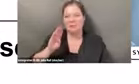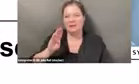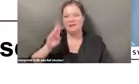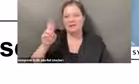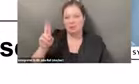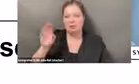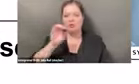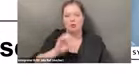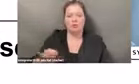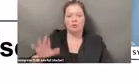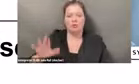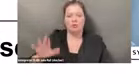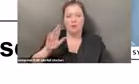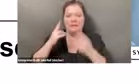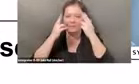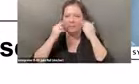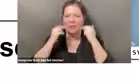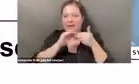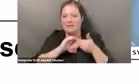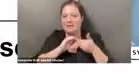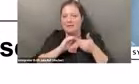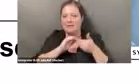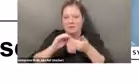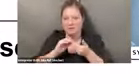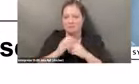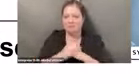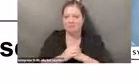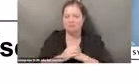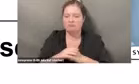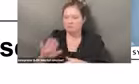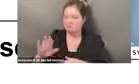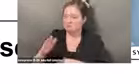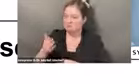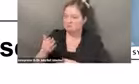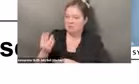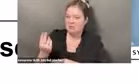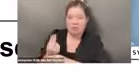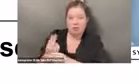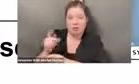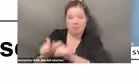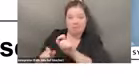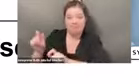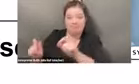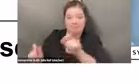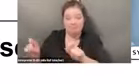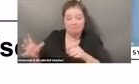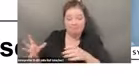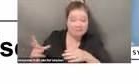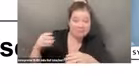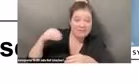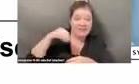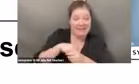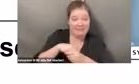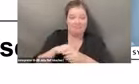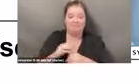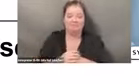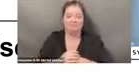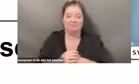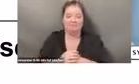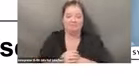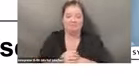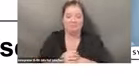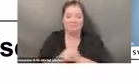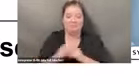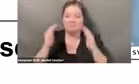represents the end users and is aiming for end user participation in the project. The second project partner